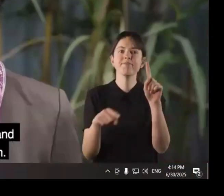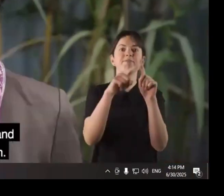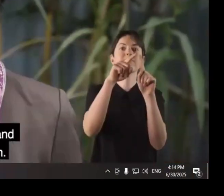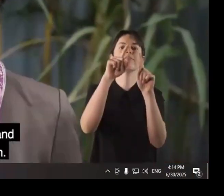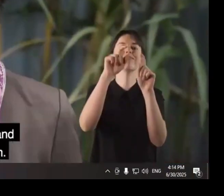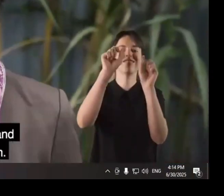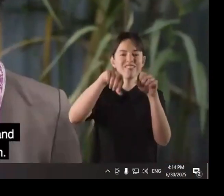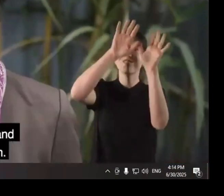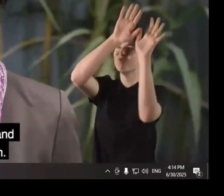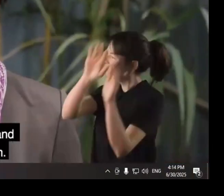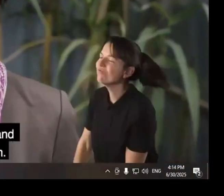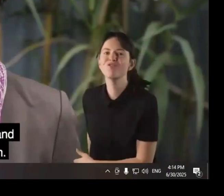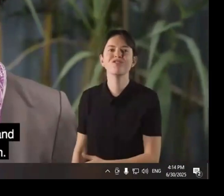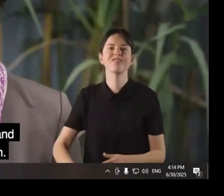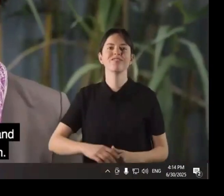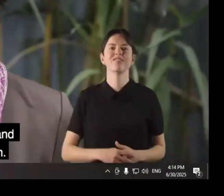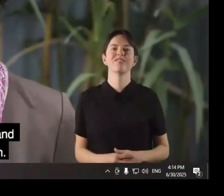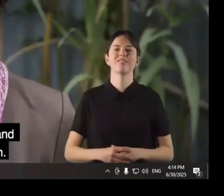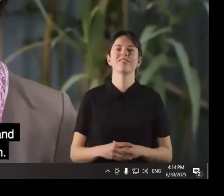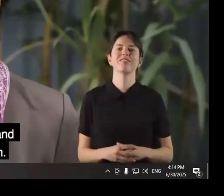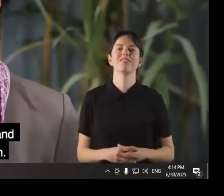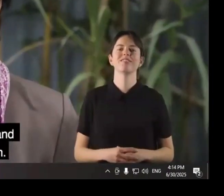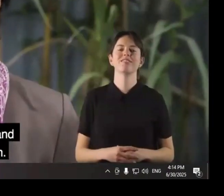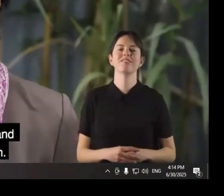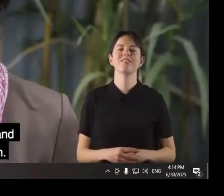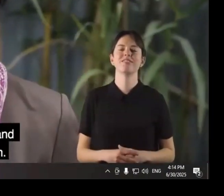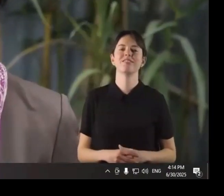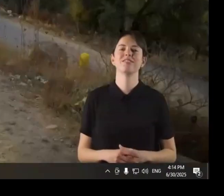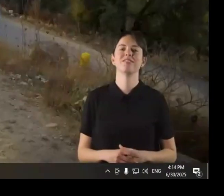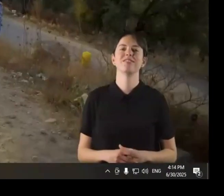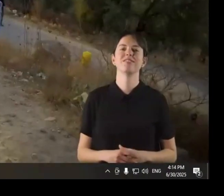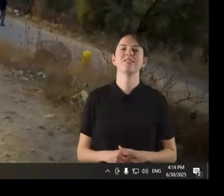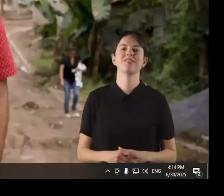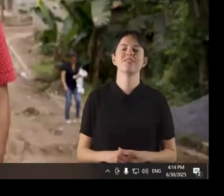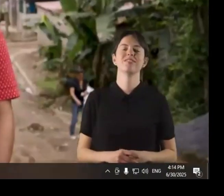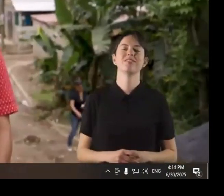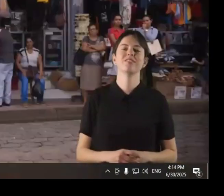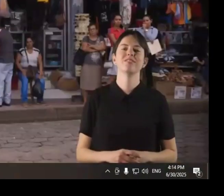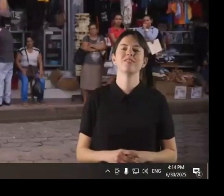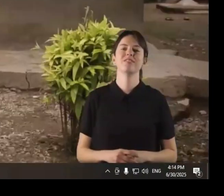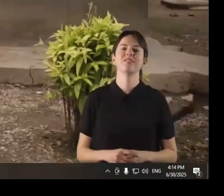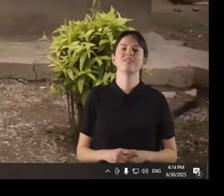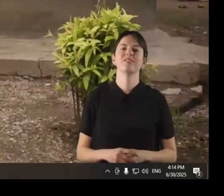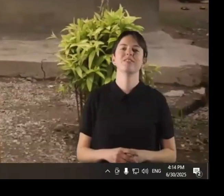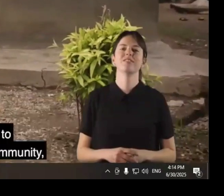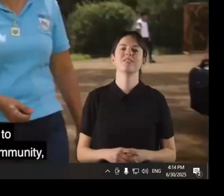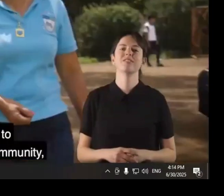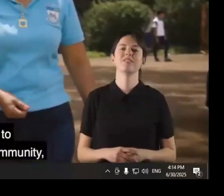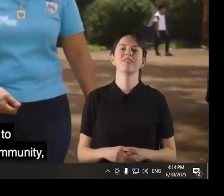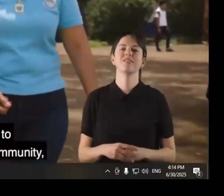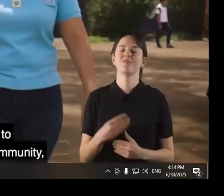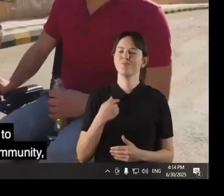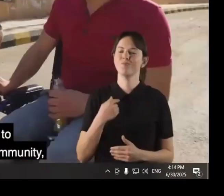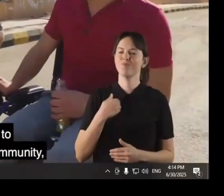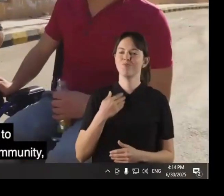But the cycle of poverty and disability can be broken. If I have the opportunity